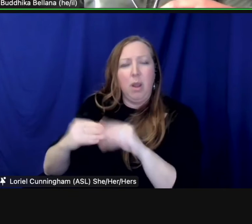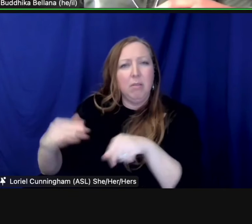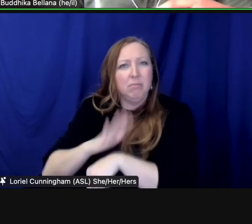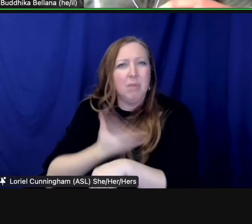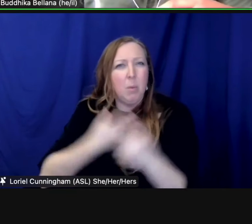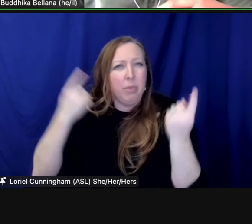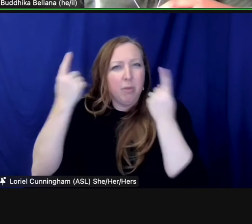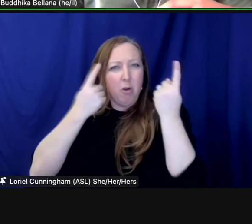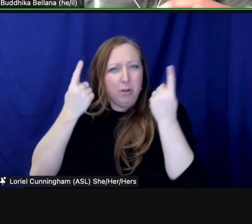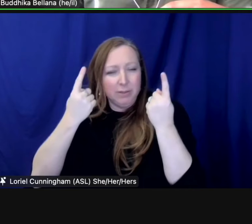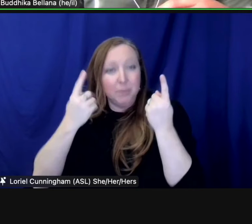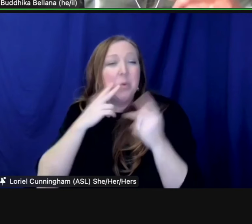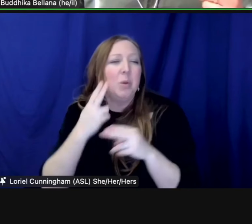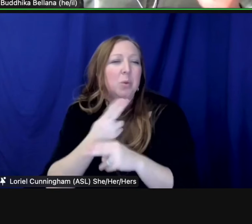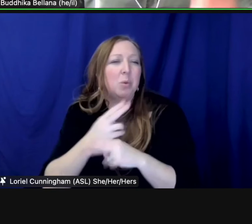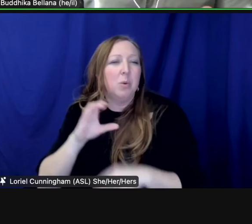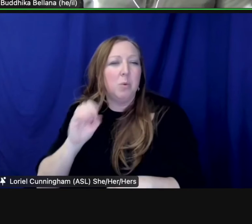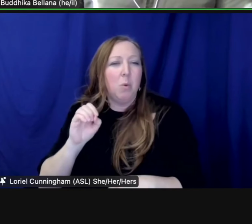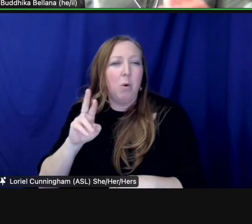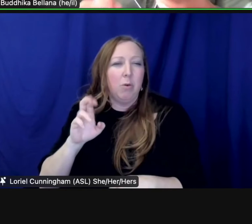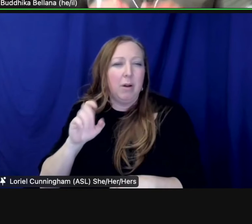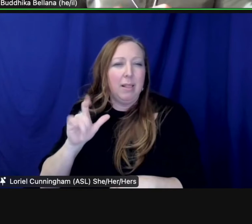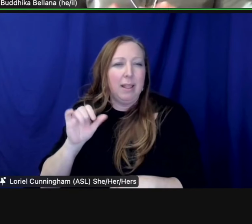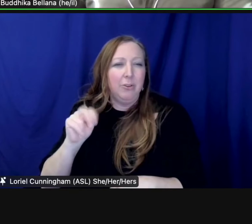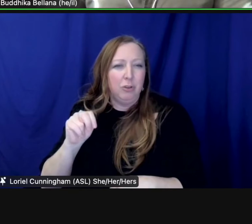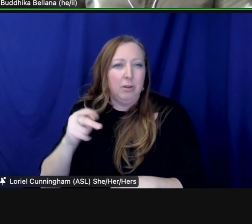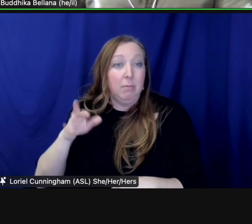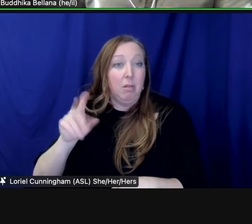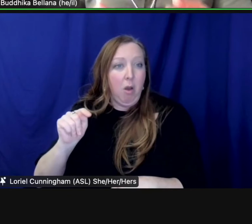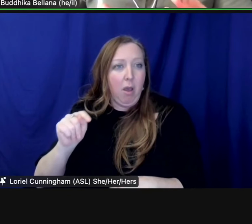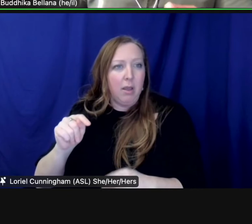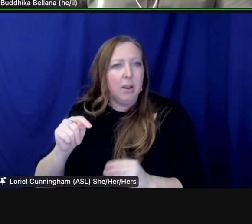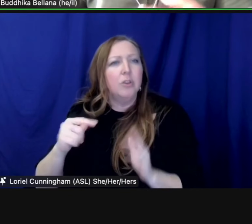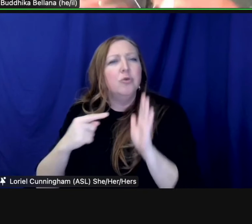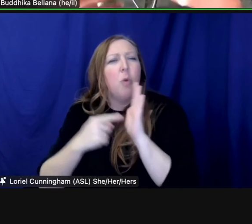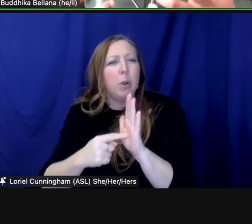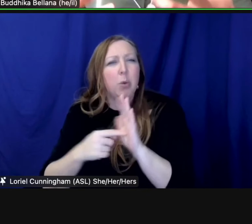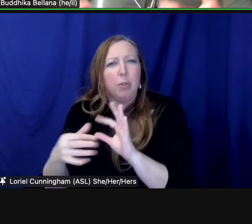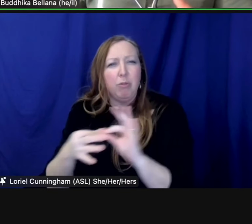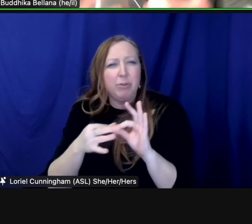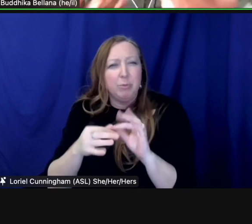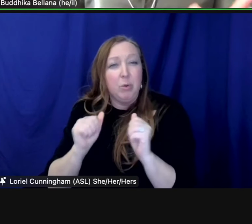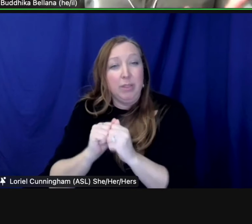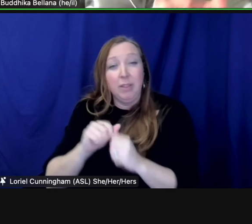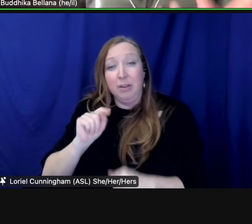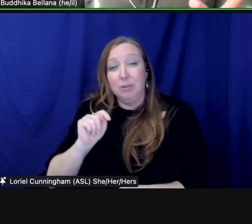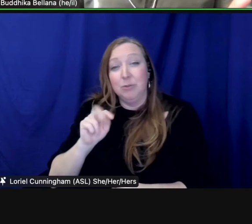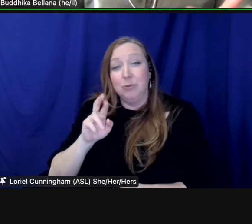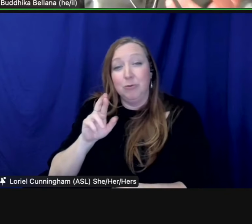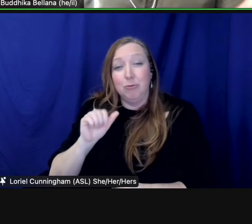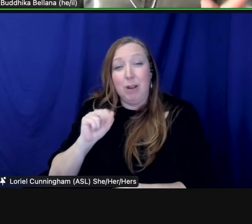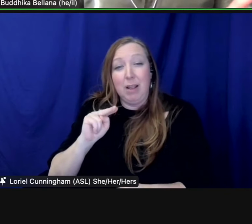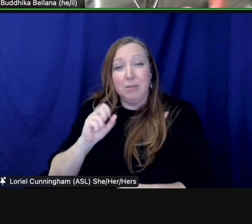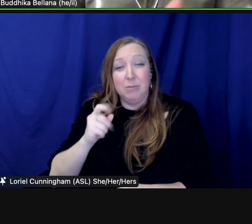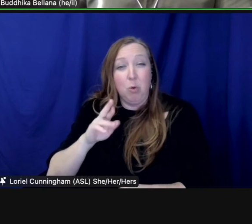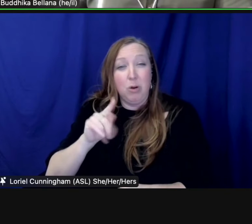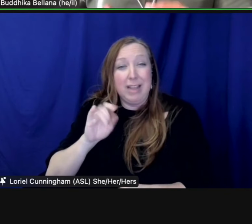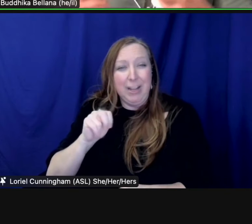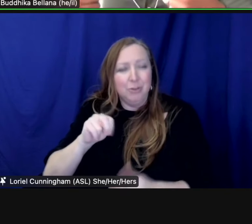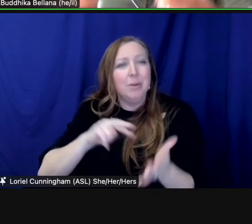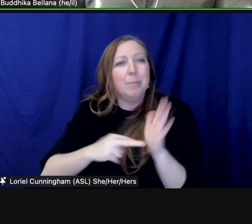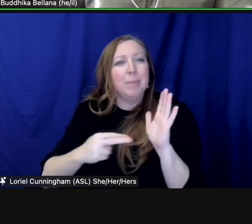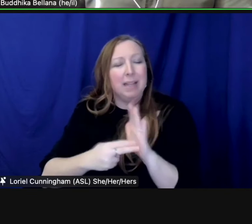that I've described so far and showing you the relationship between transportation, which again is the extent to which you're immersed in the world of the story while reading it.